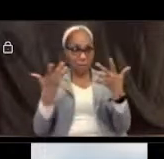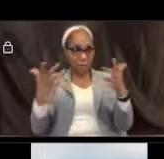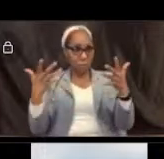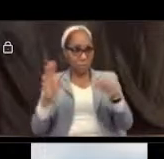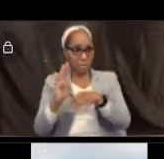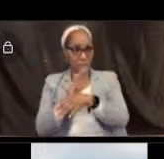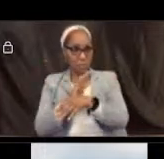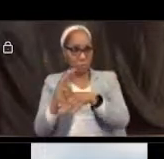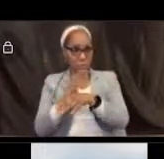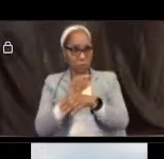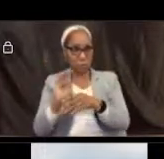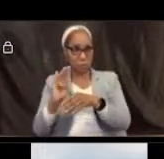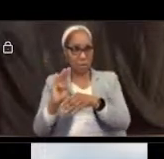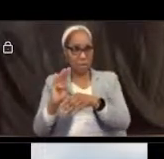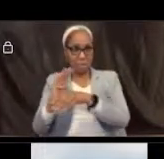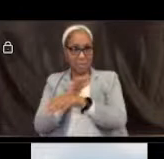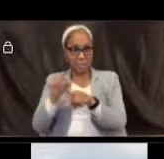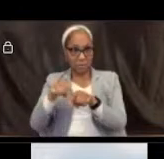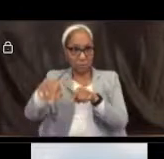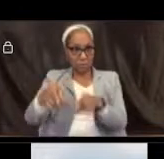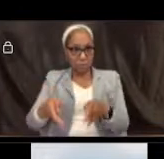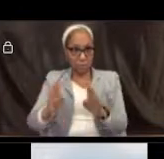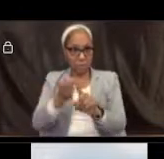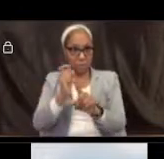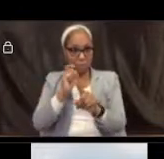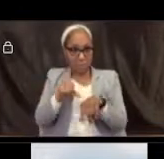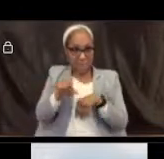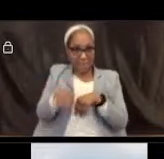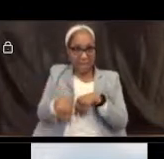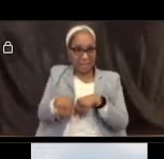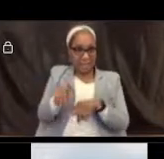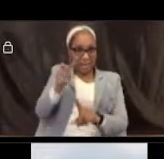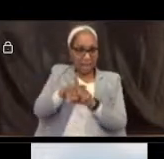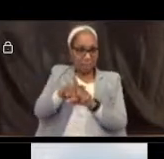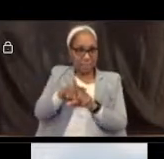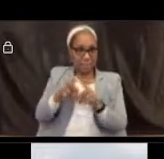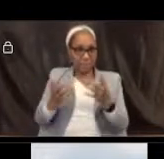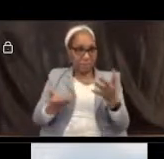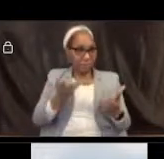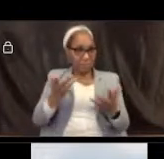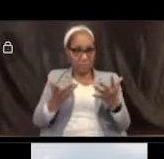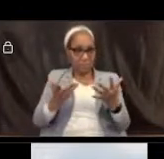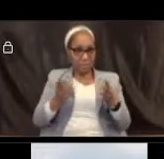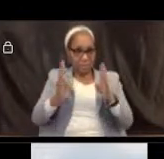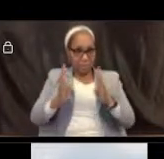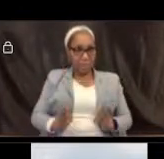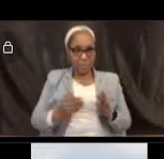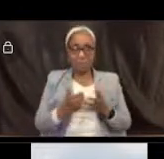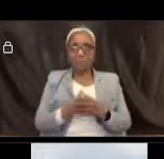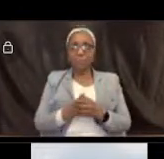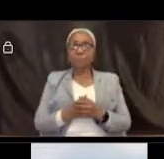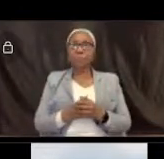commercial business right across the street from this applicant?